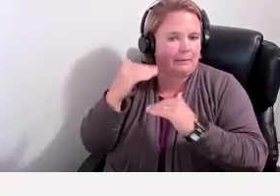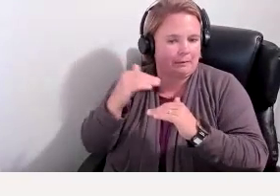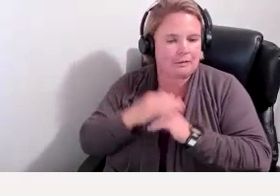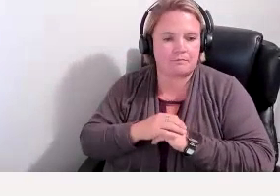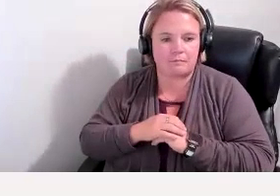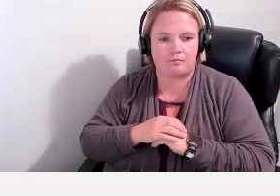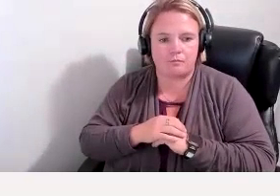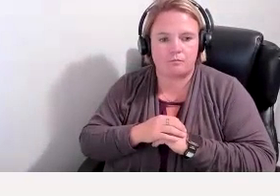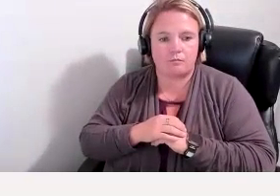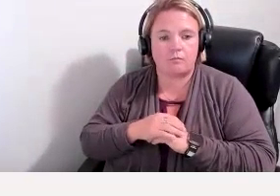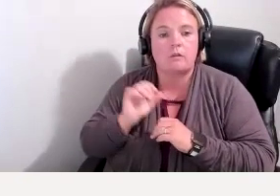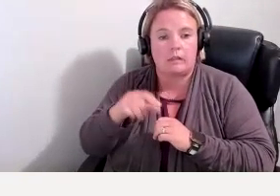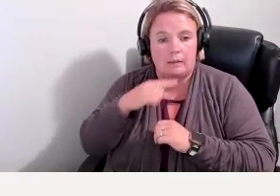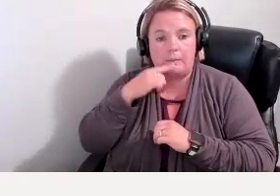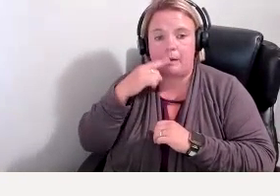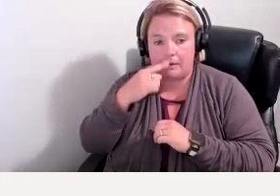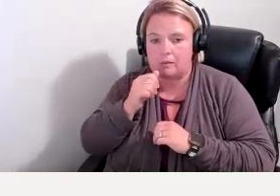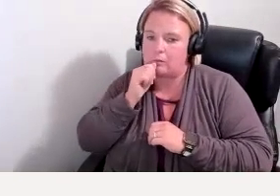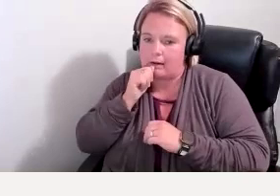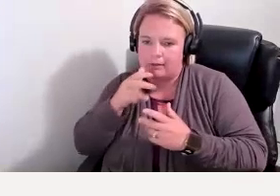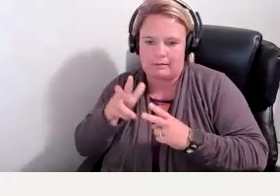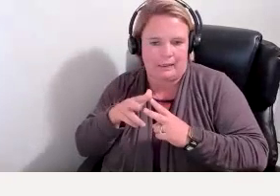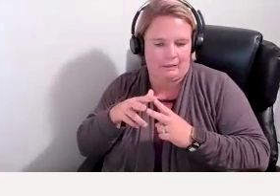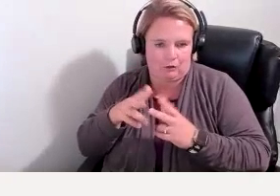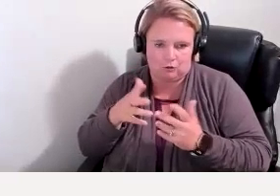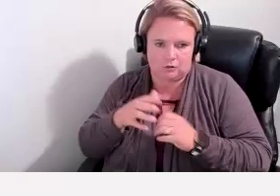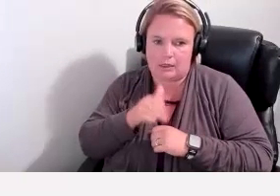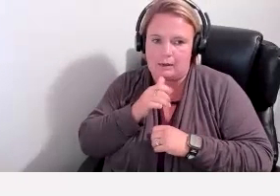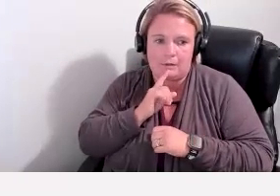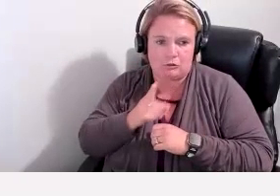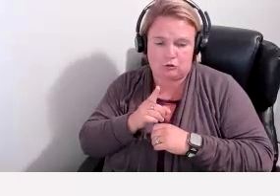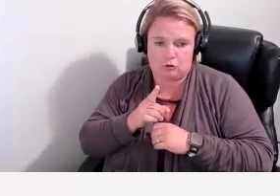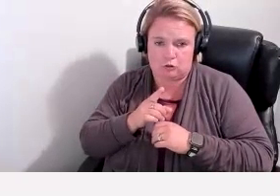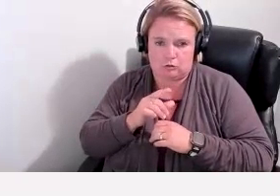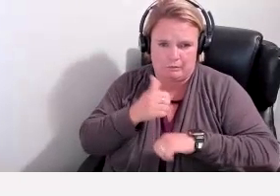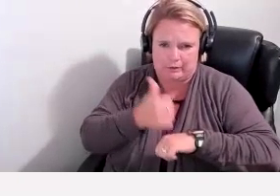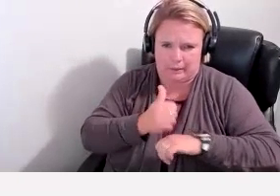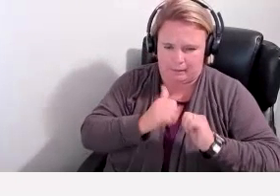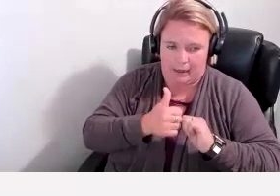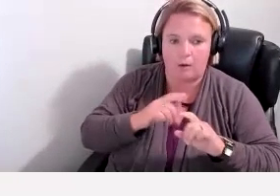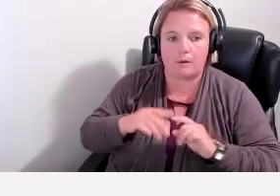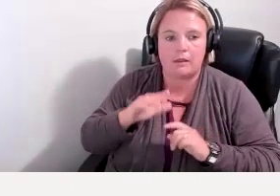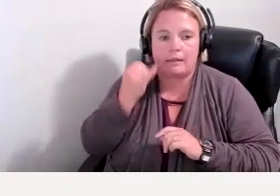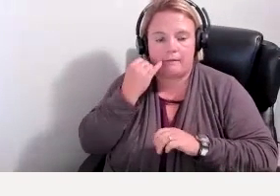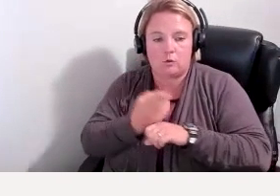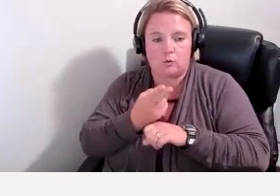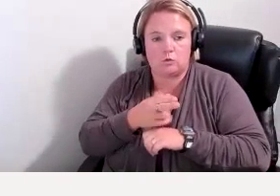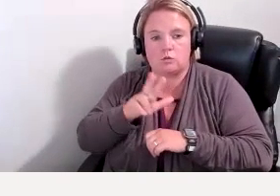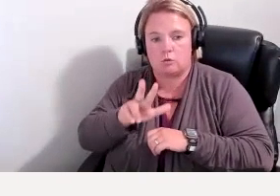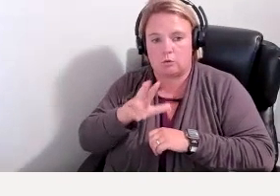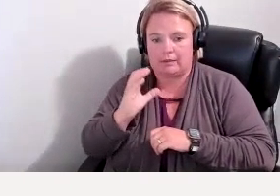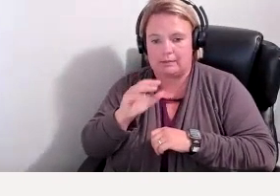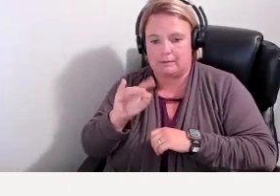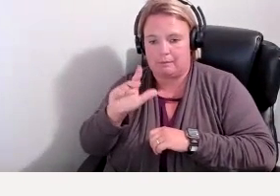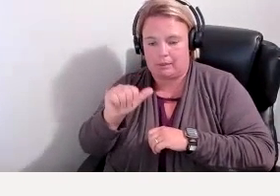can make it public or private. I'm not sure what the default is, but if you go to 3C Media, to their homepage, you'll